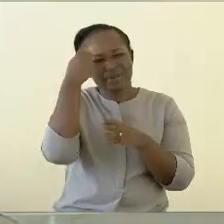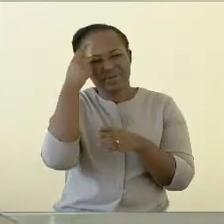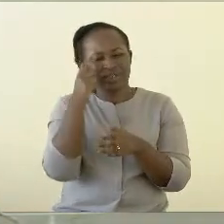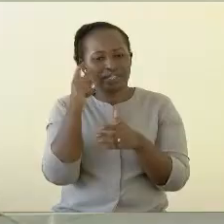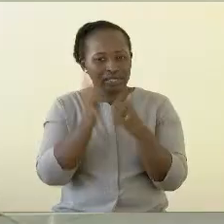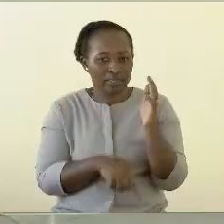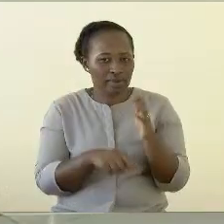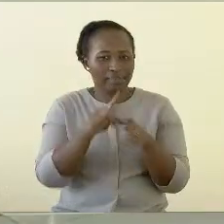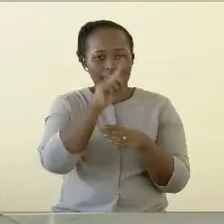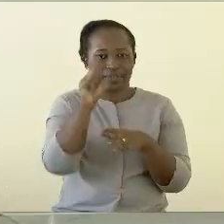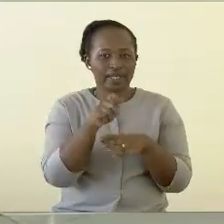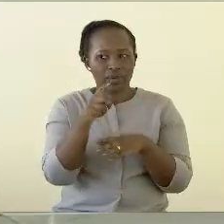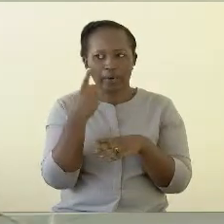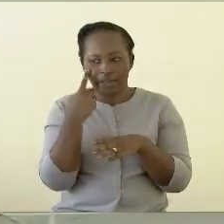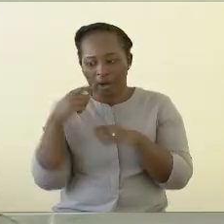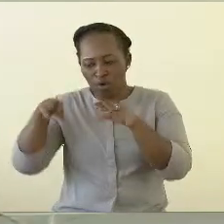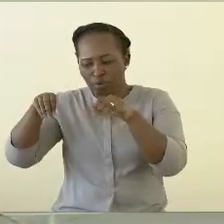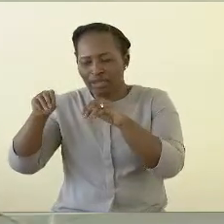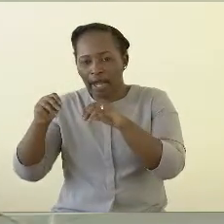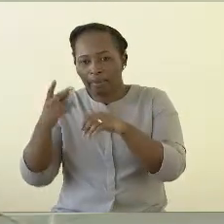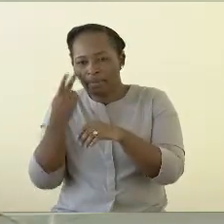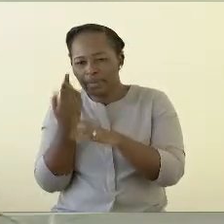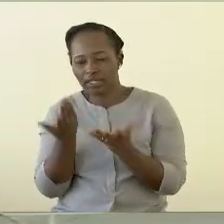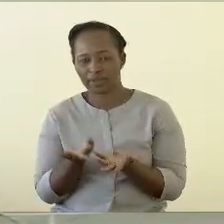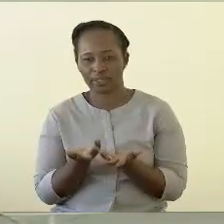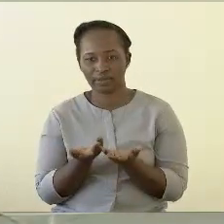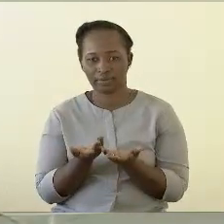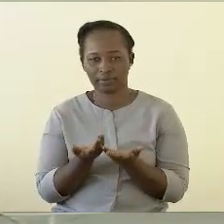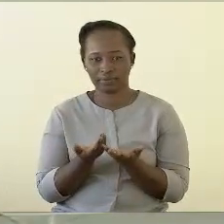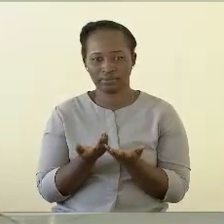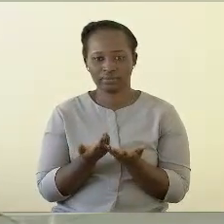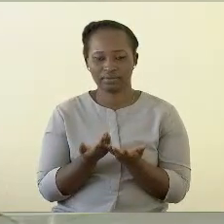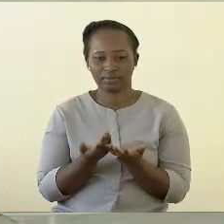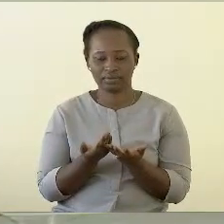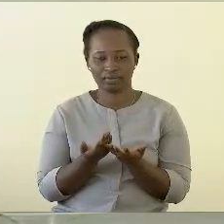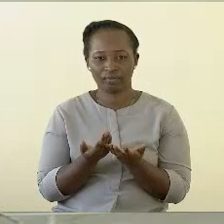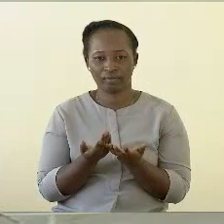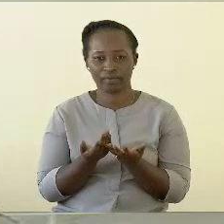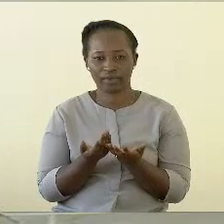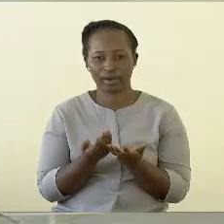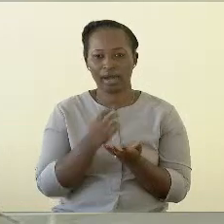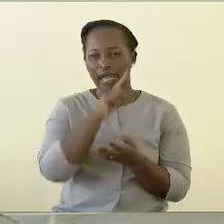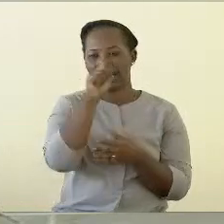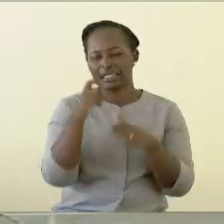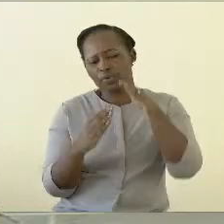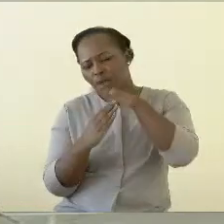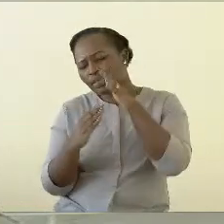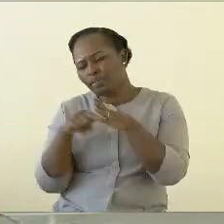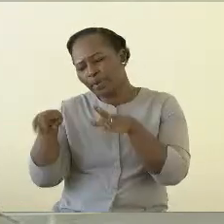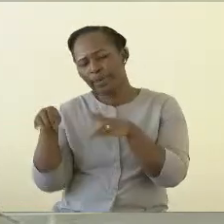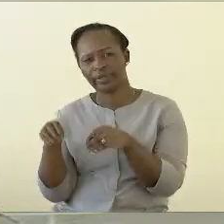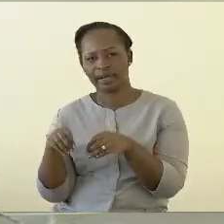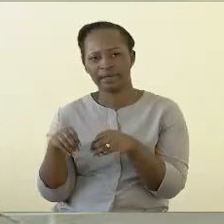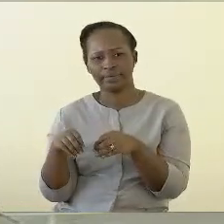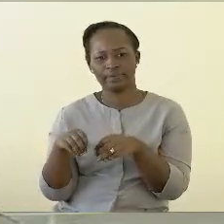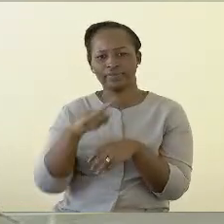Do you give it a chance to go back to soil and have some digging? Are you replenishing it? Are